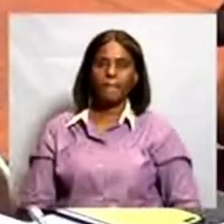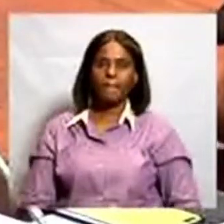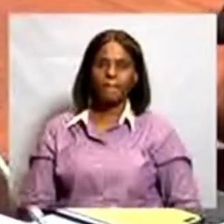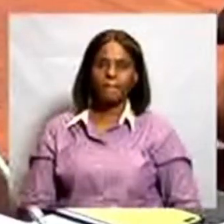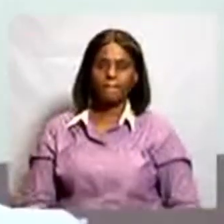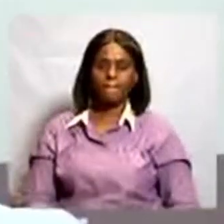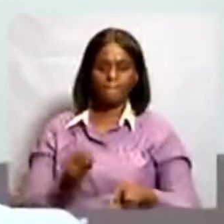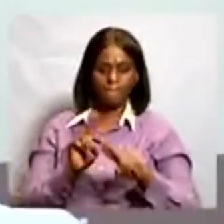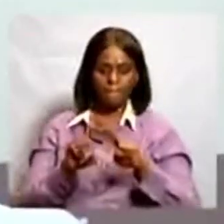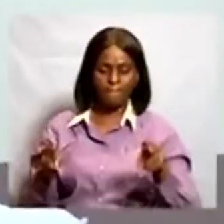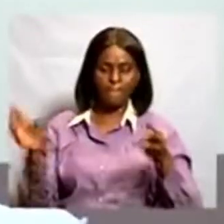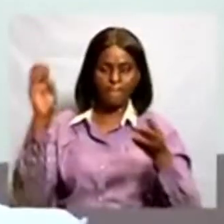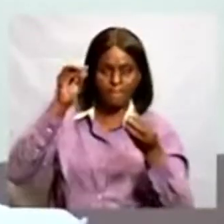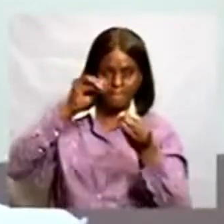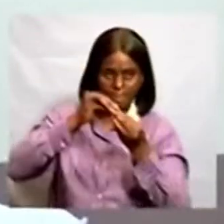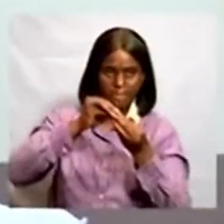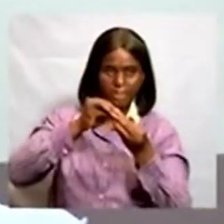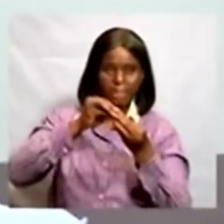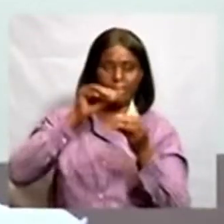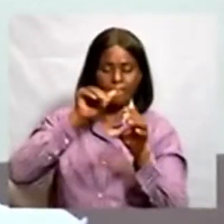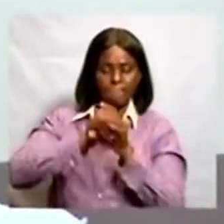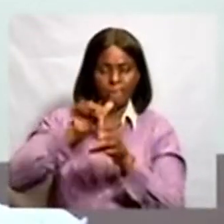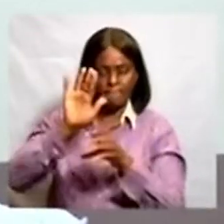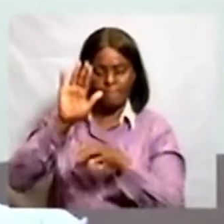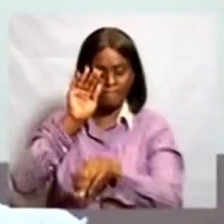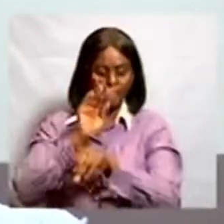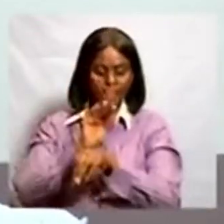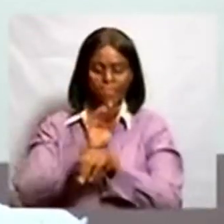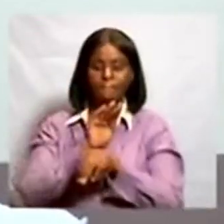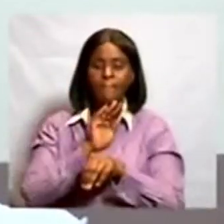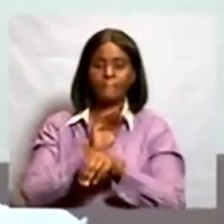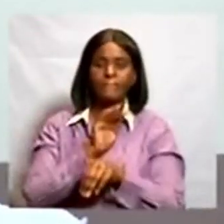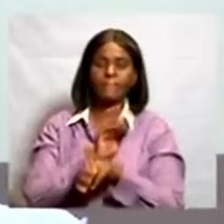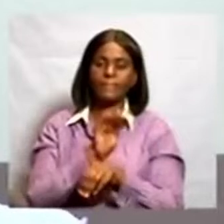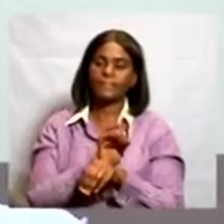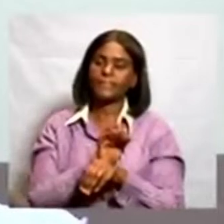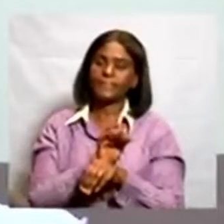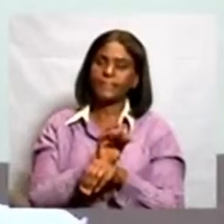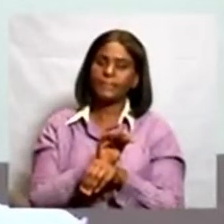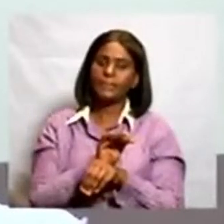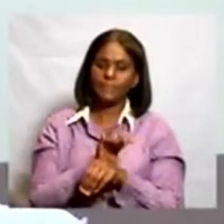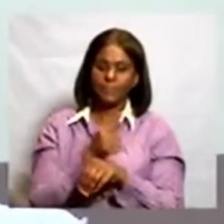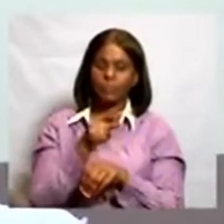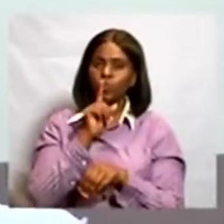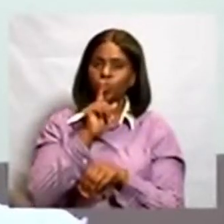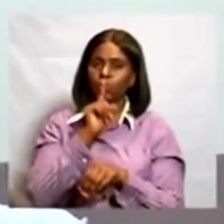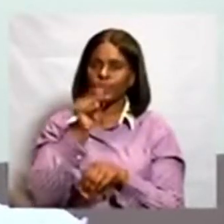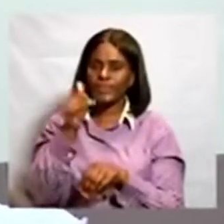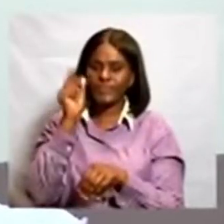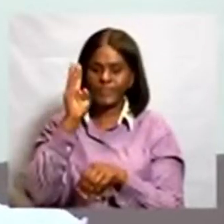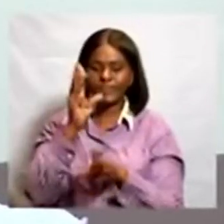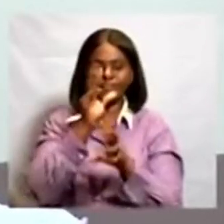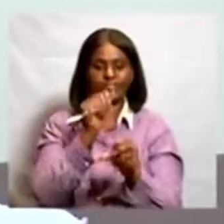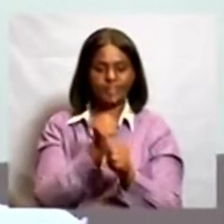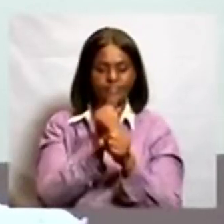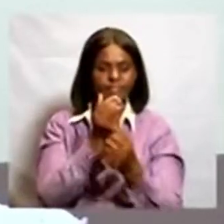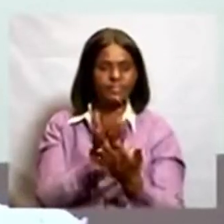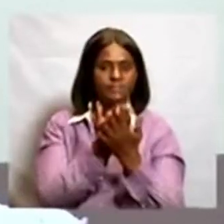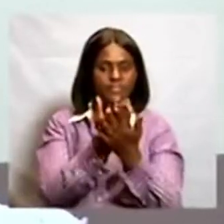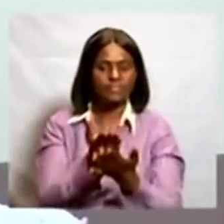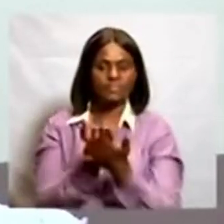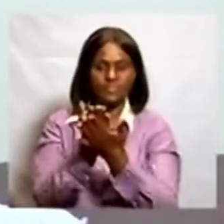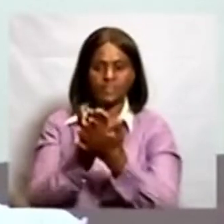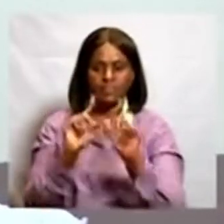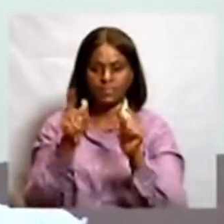Chair, just to add on to your comment, okay. I'm sure you will receive submissions